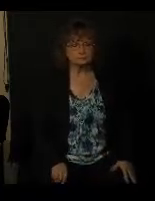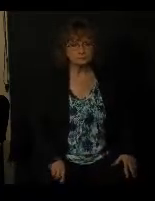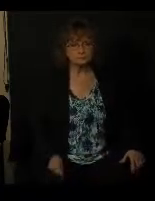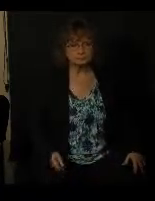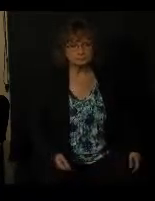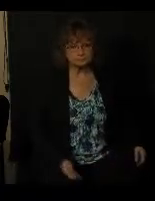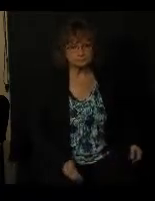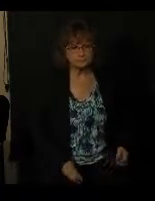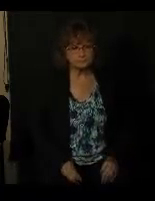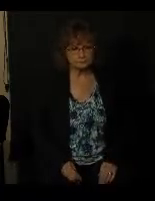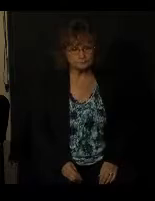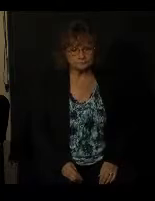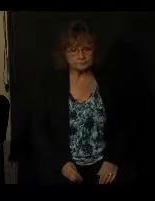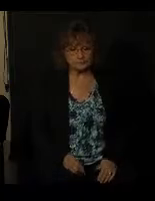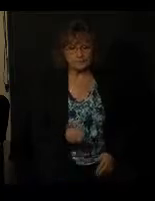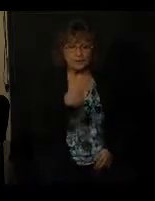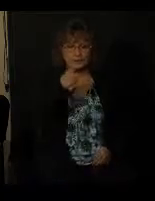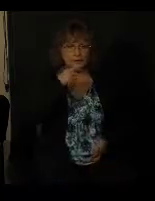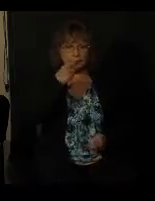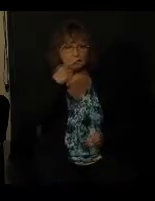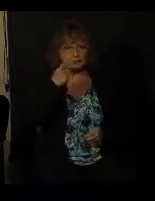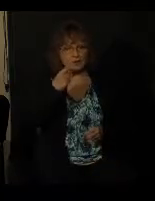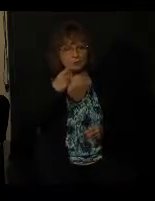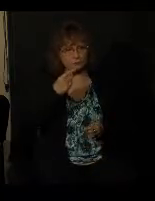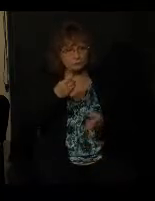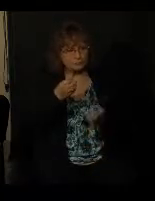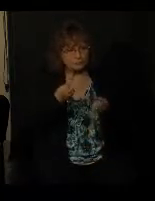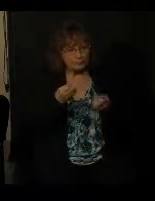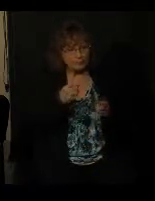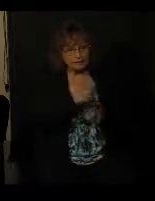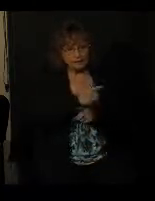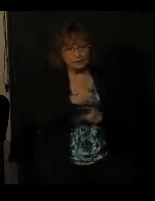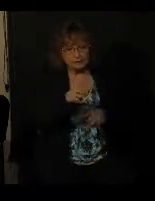I speak publicly, and I get asked to some of the world's